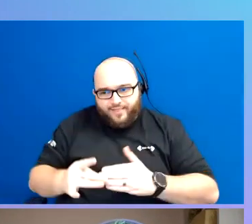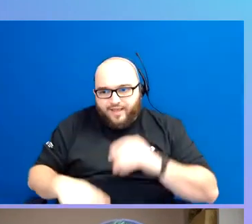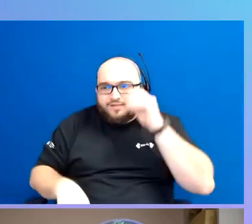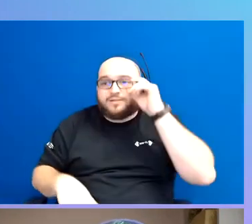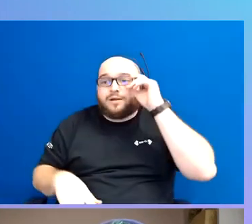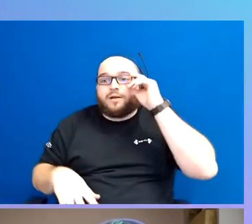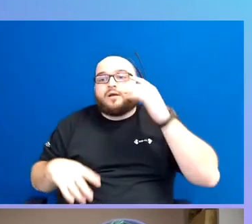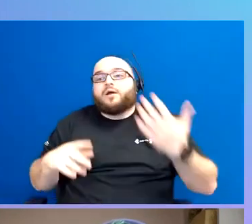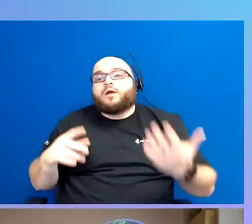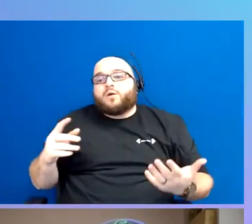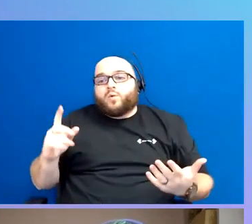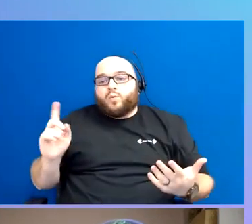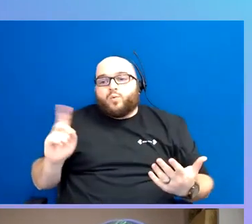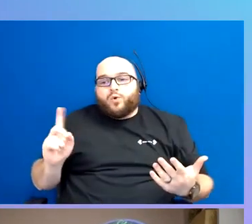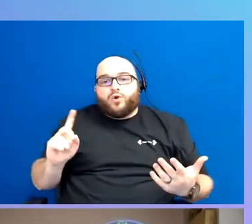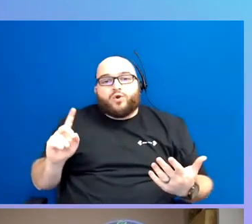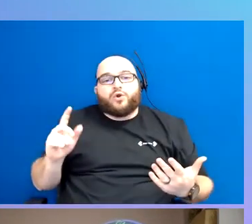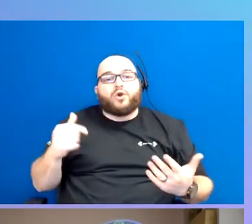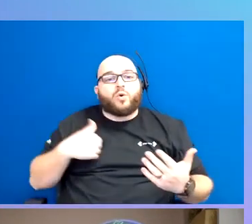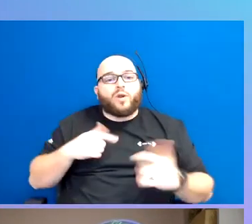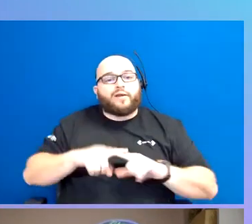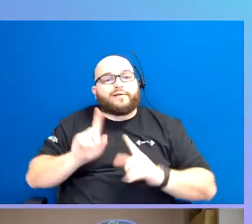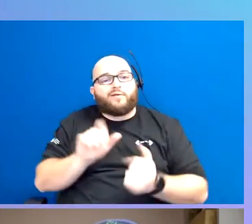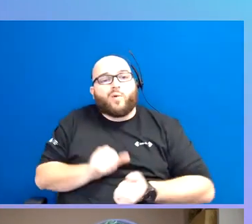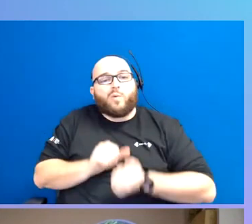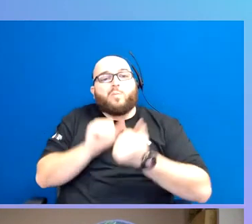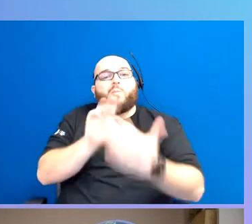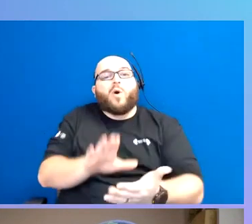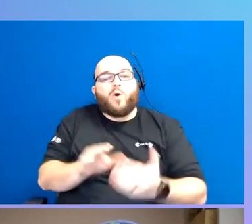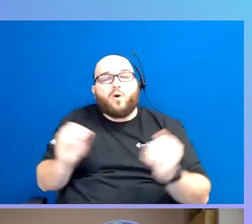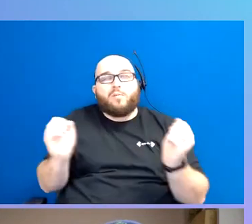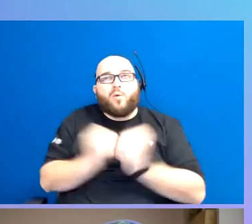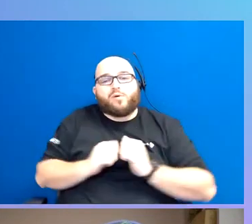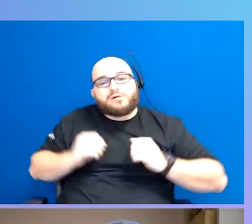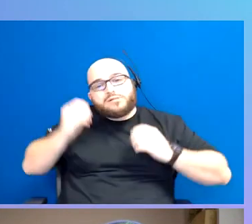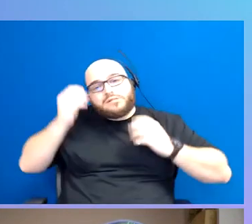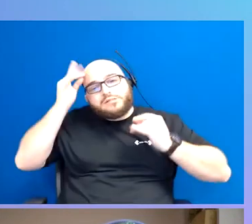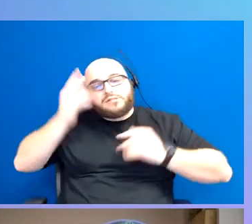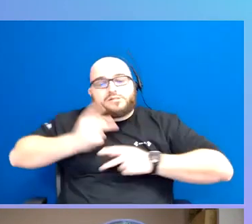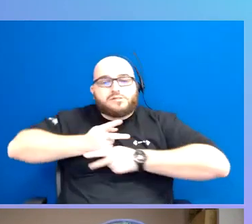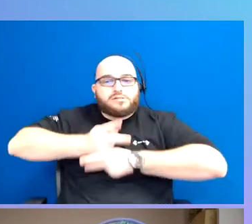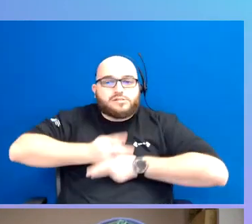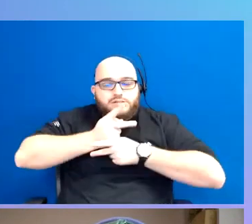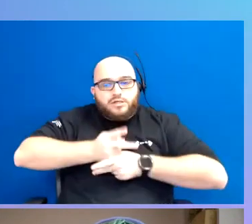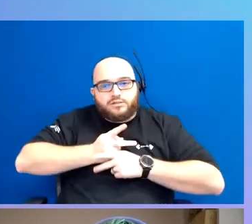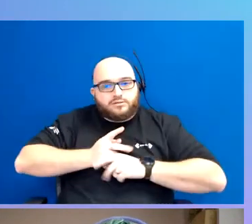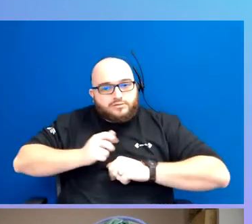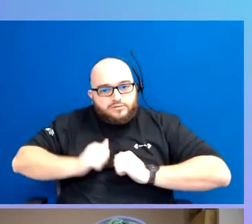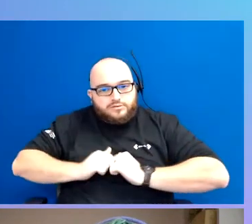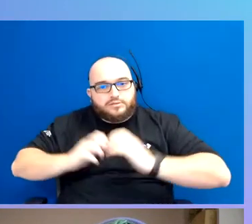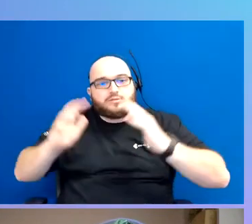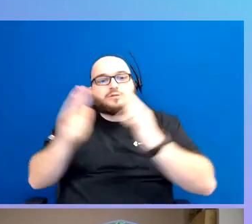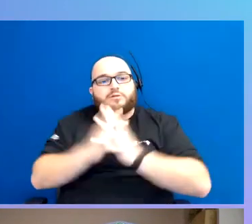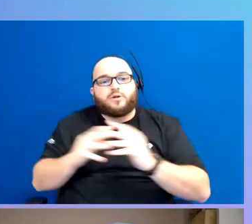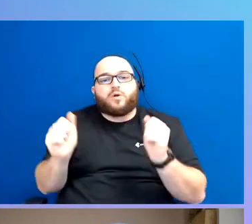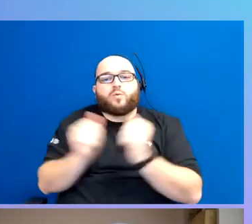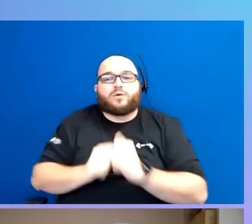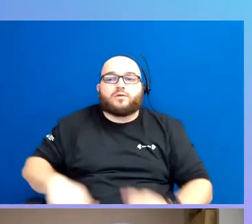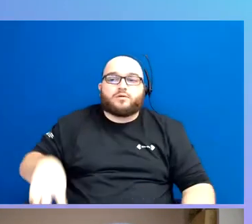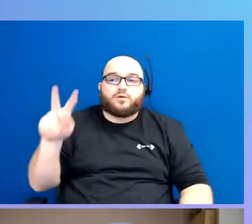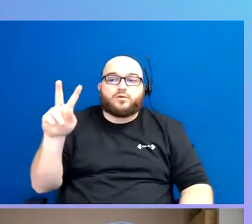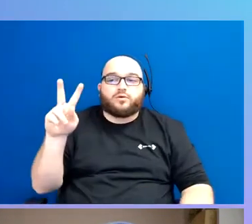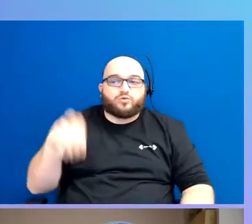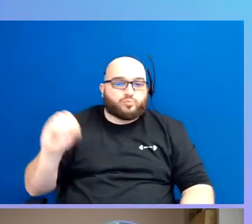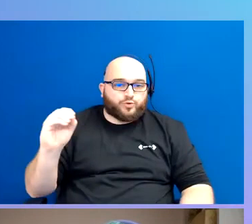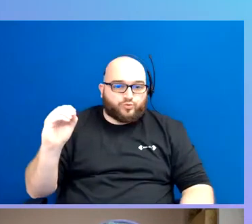Whereas we took a different approach, a much more thought out and carefully curated approach to WCAG 2.0, which